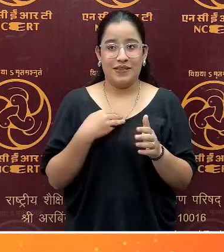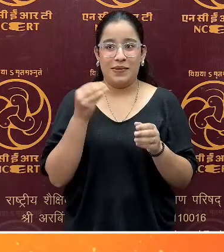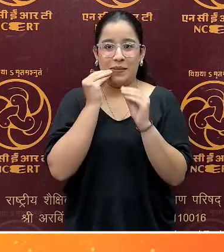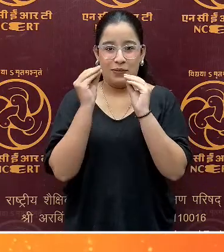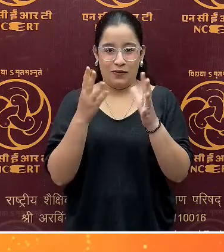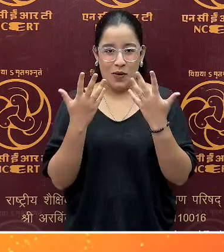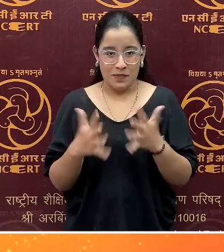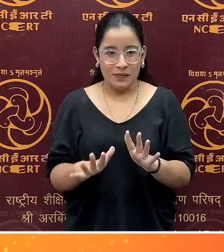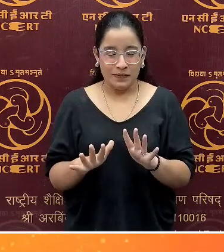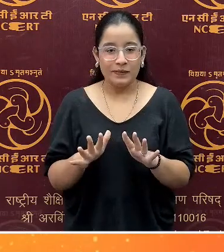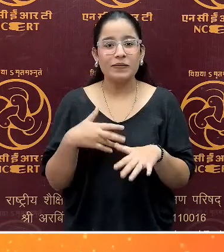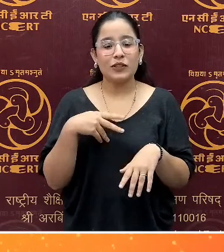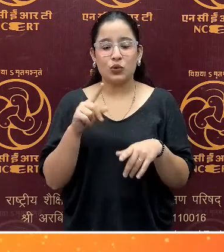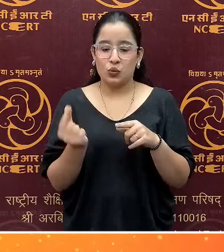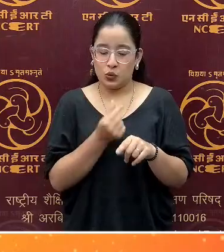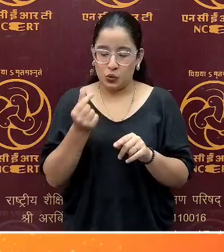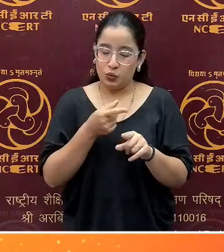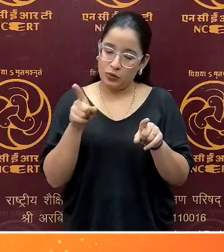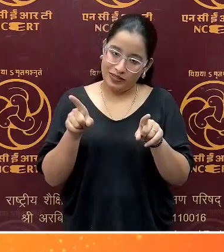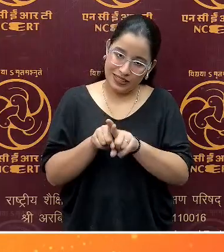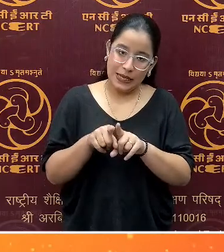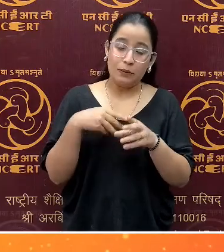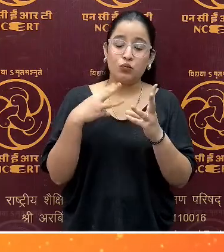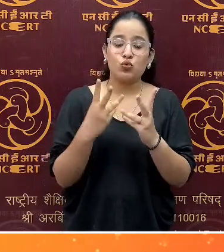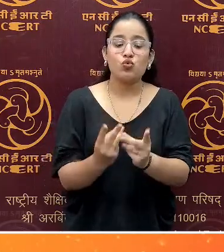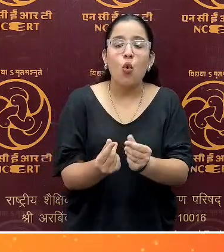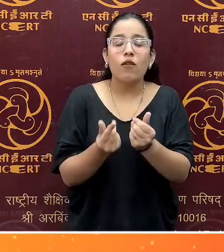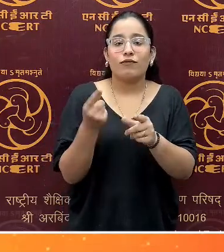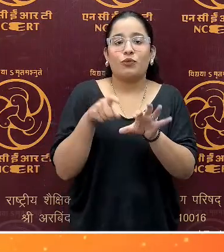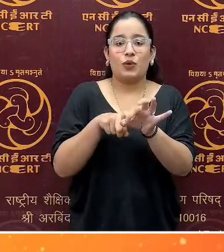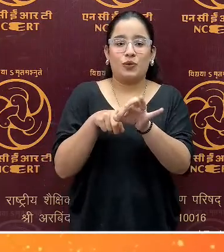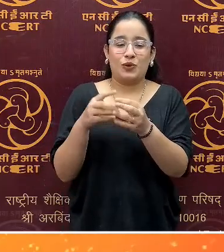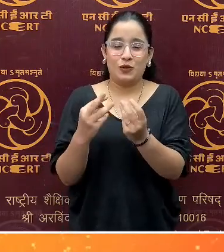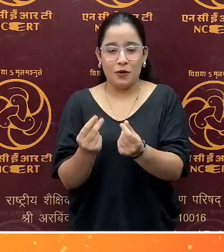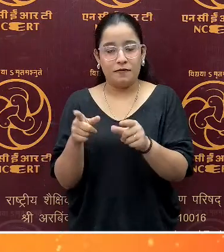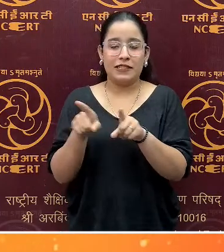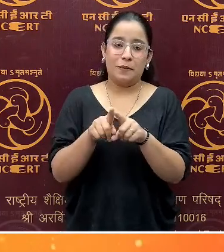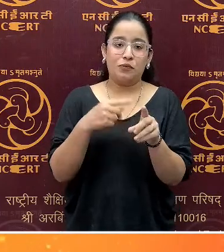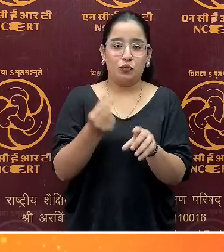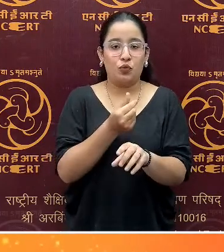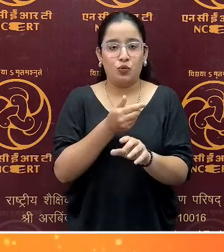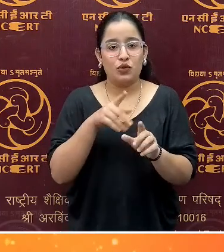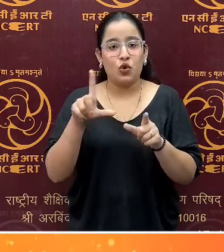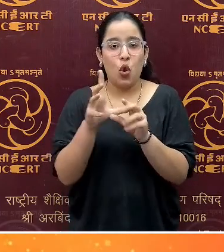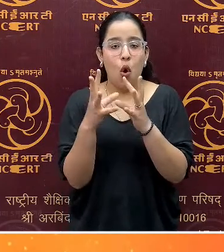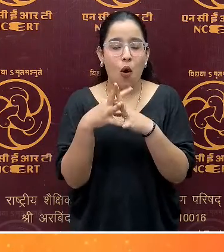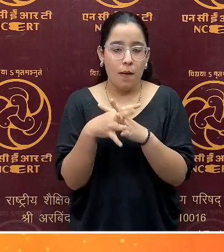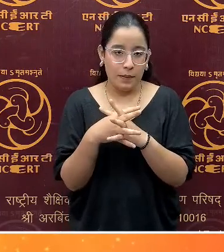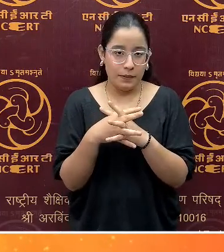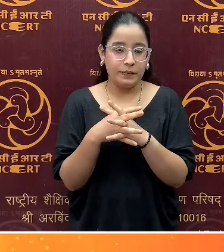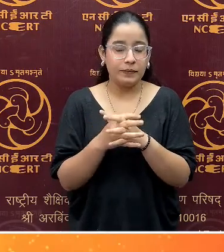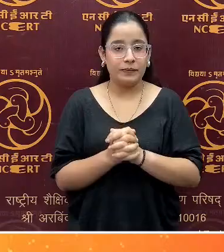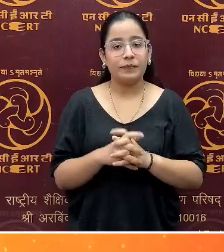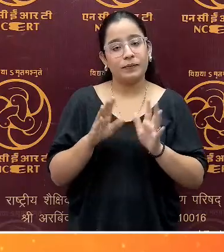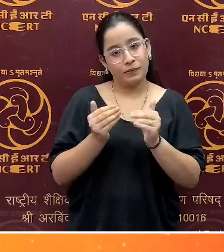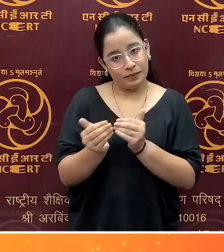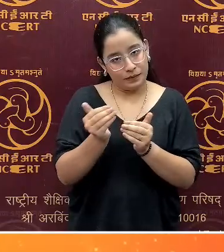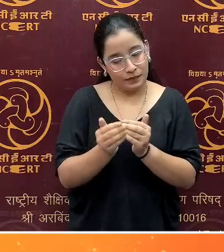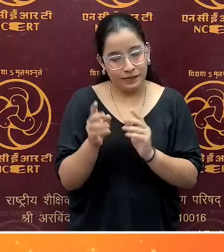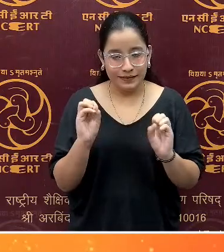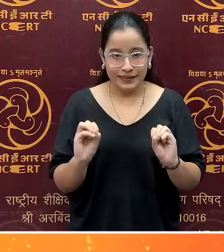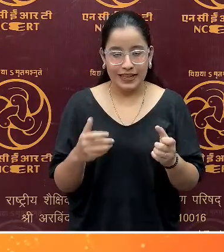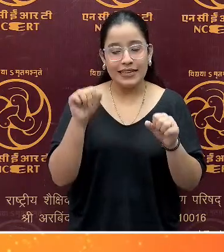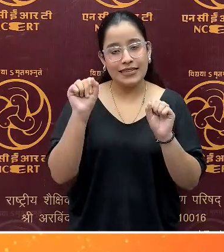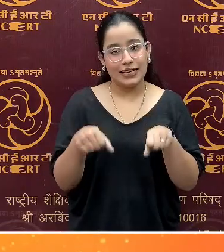information where we'll be using it to solve certain questions. Right? So shall we move further now? Yes. Now